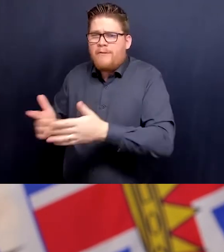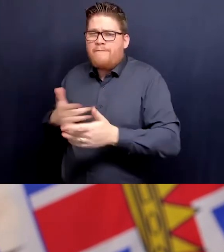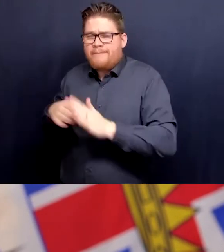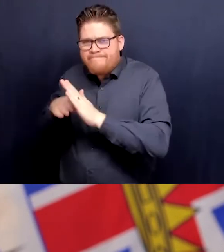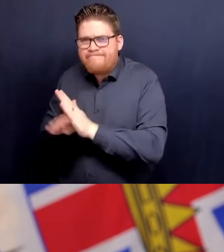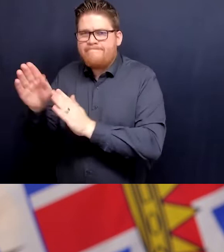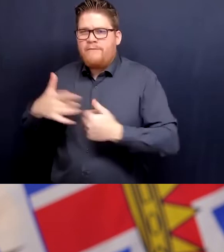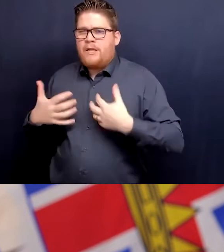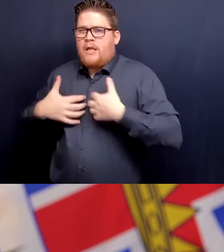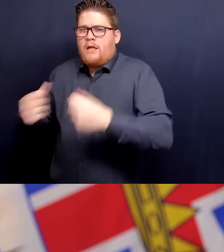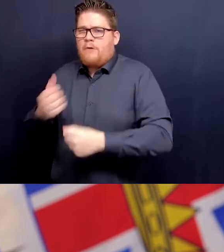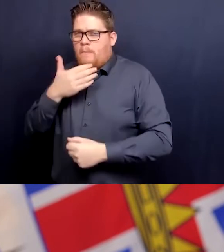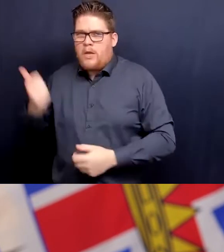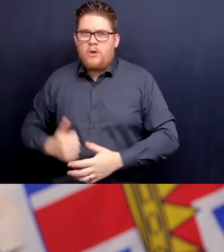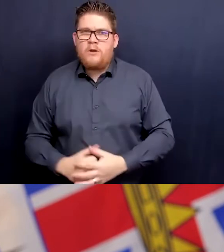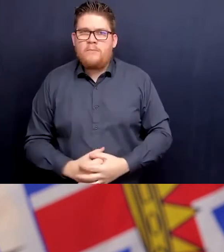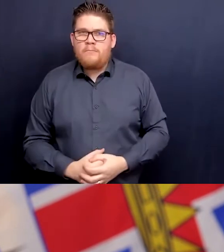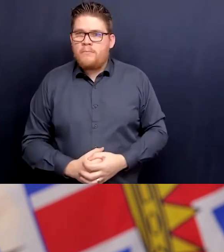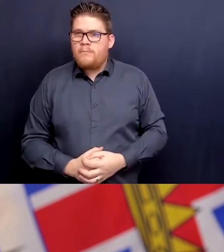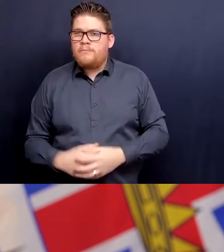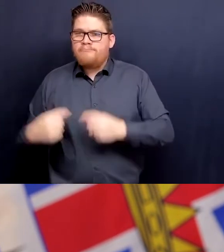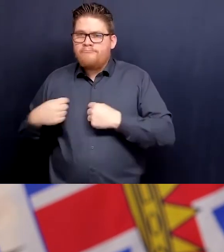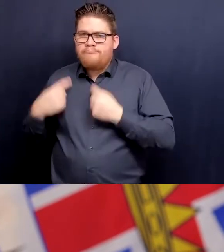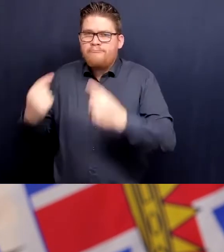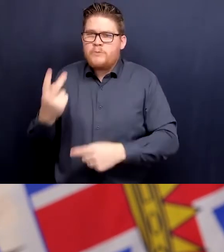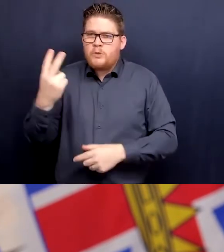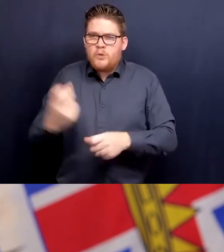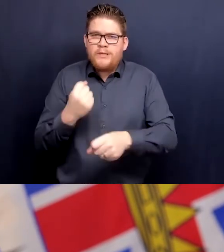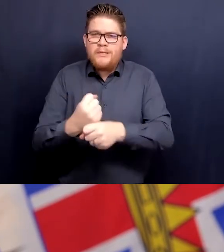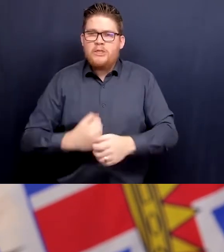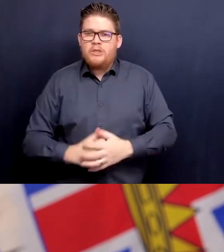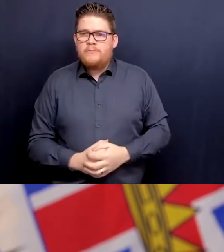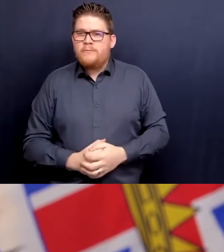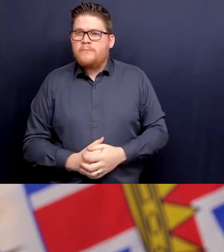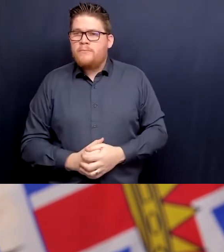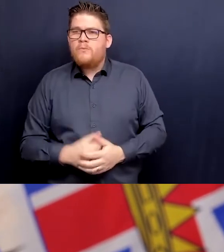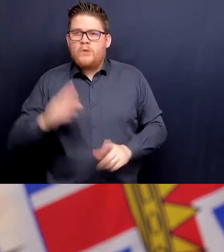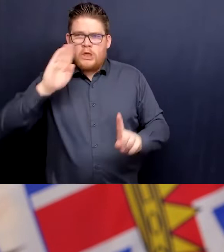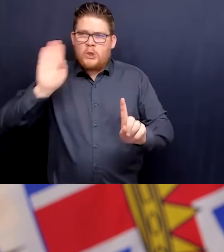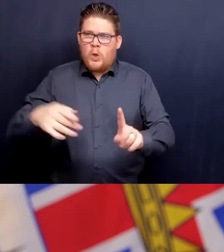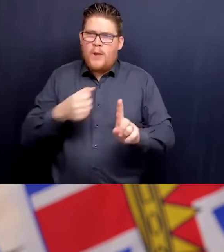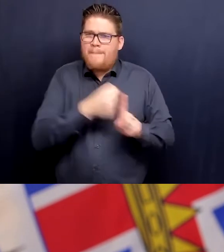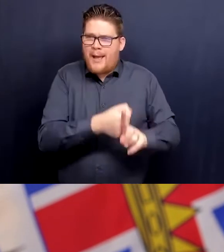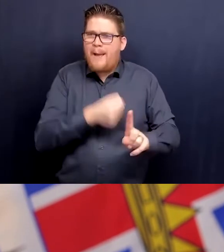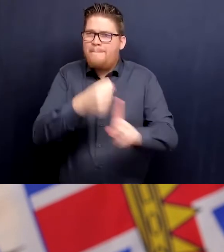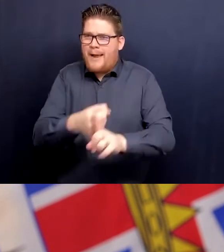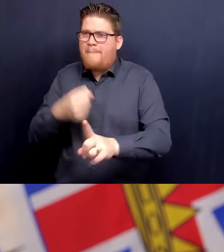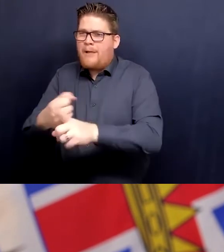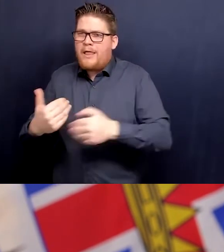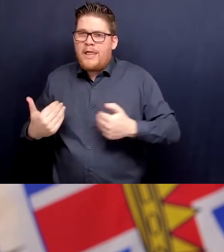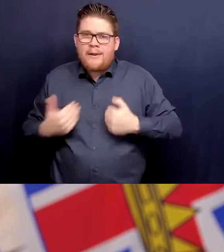last 2 years. So we know that there's been dramatic impacts on young people in schools, in